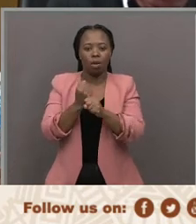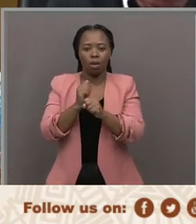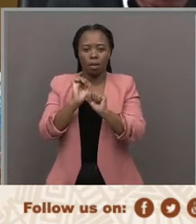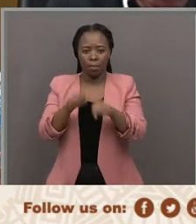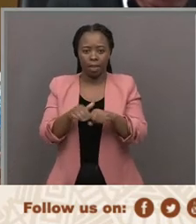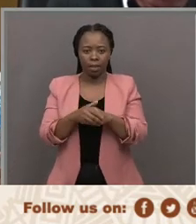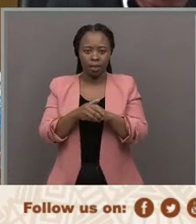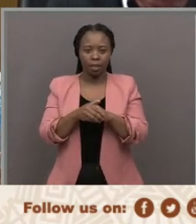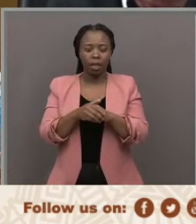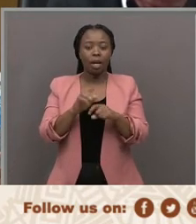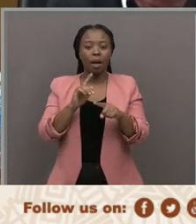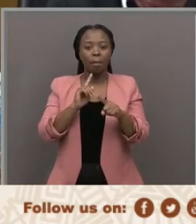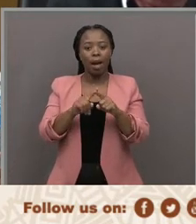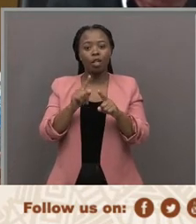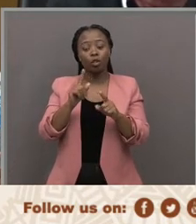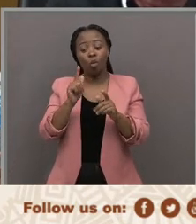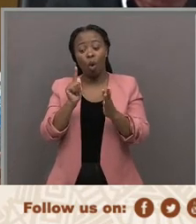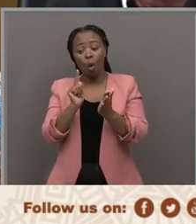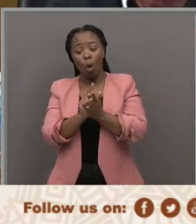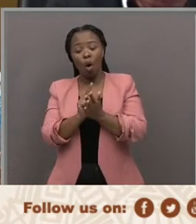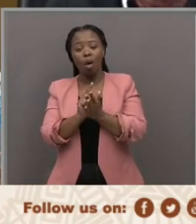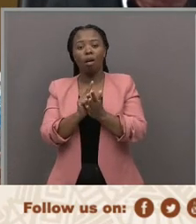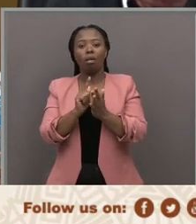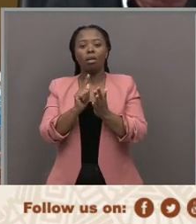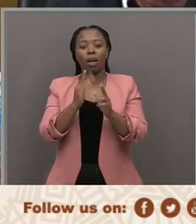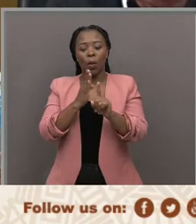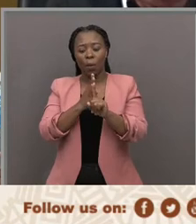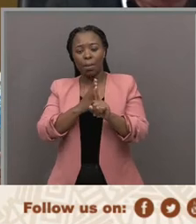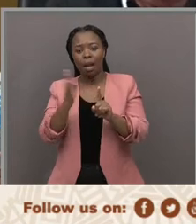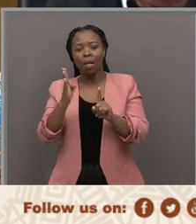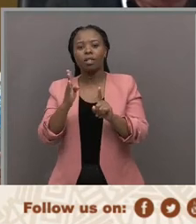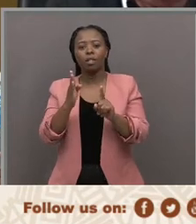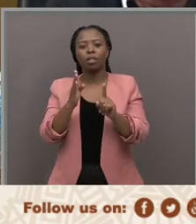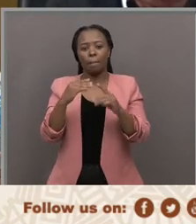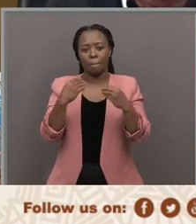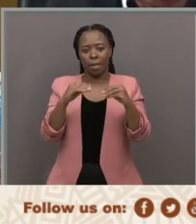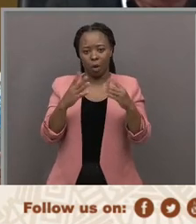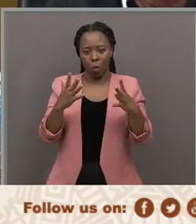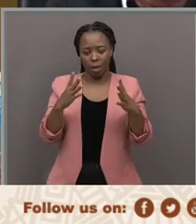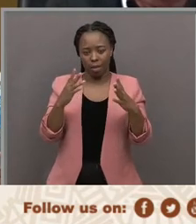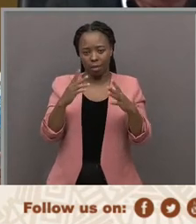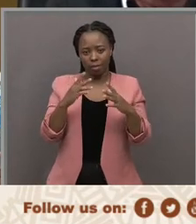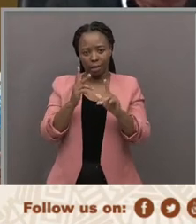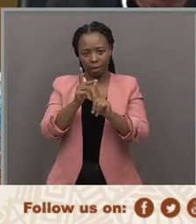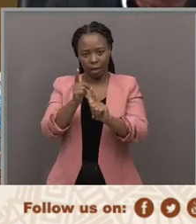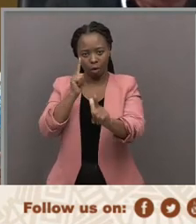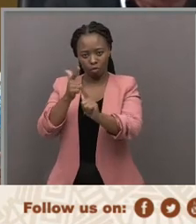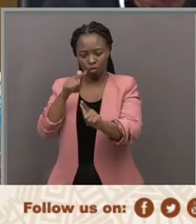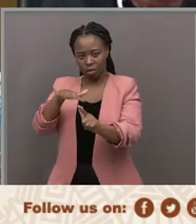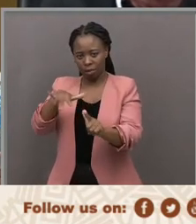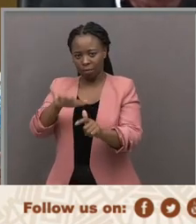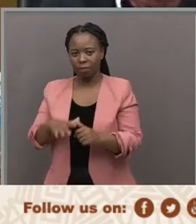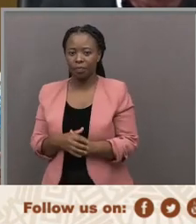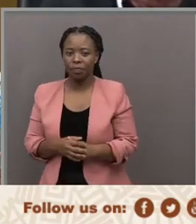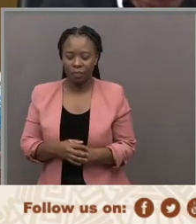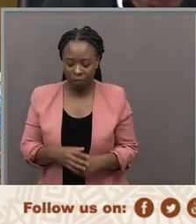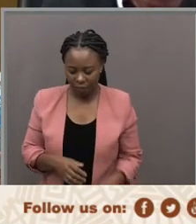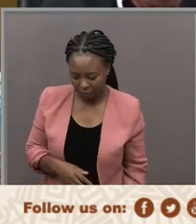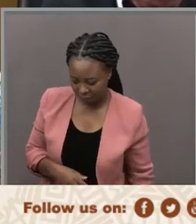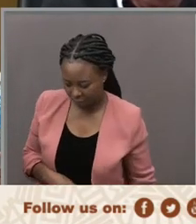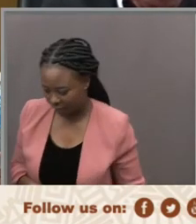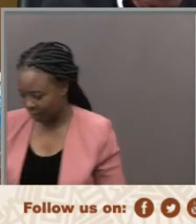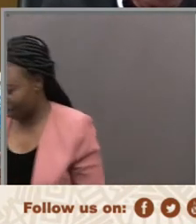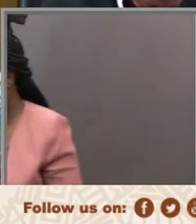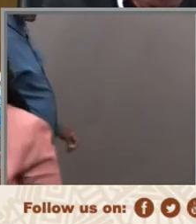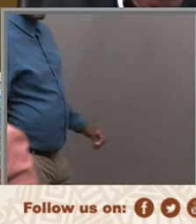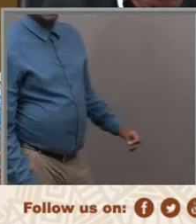the bylaws that criminalize small businesses in our townships. Those bylaws are going to be nullified. It will create